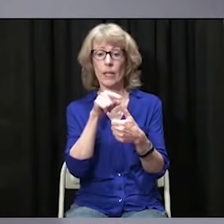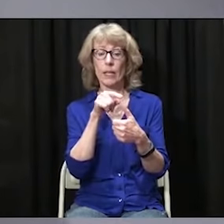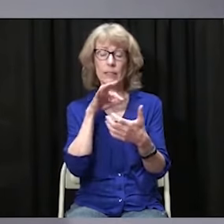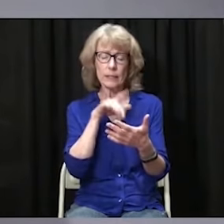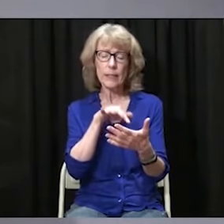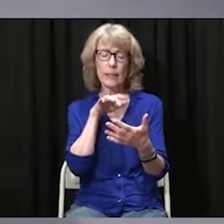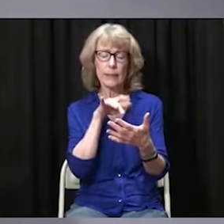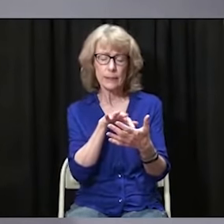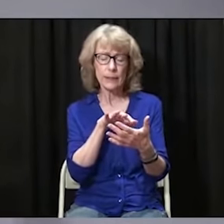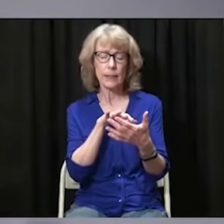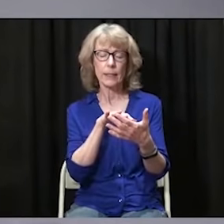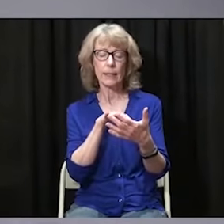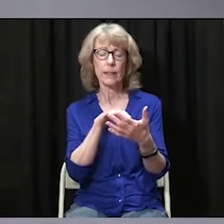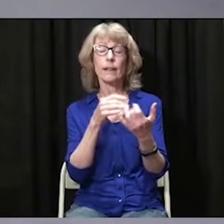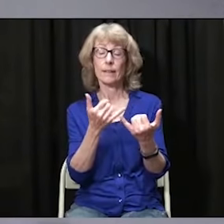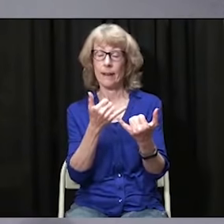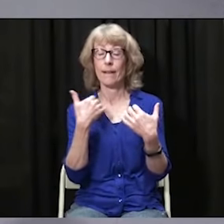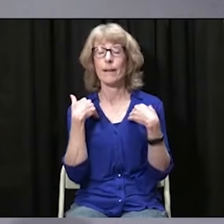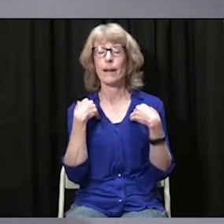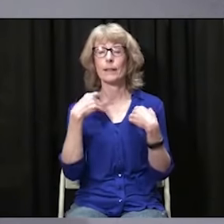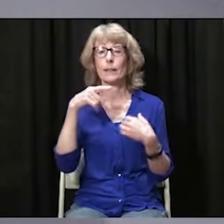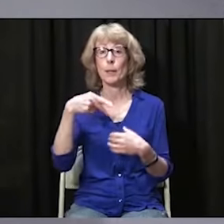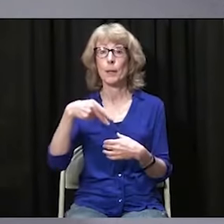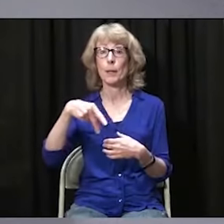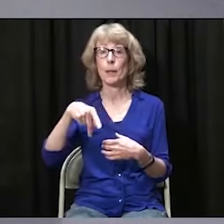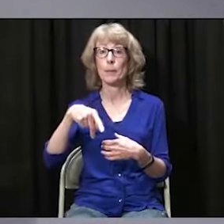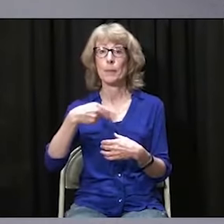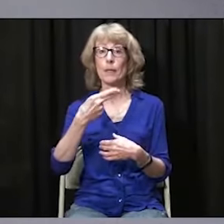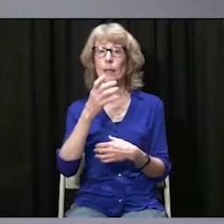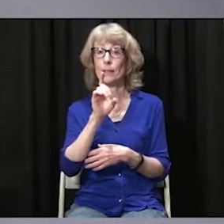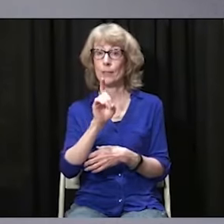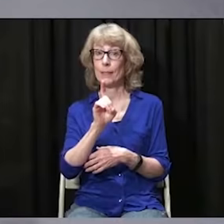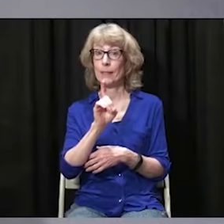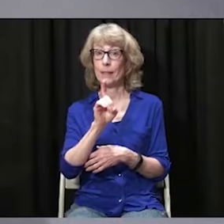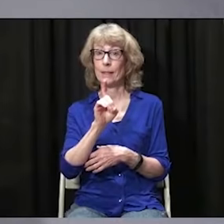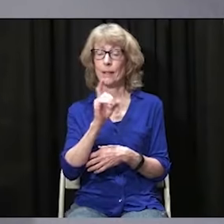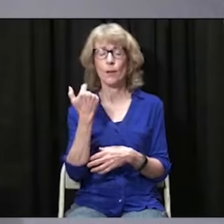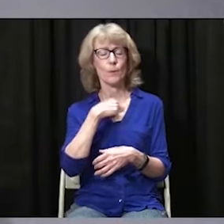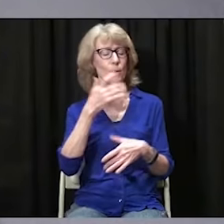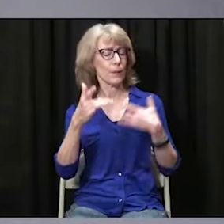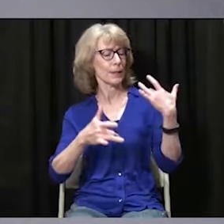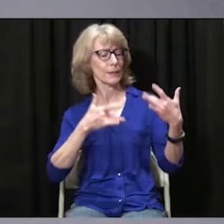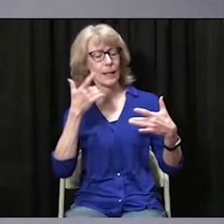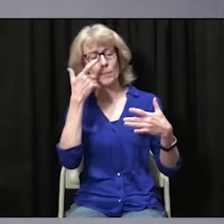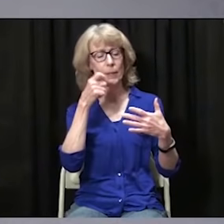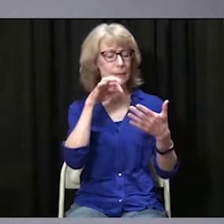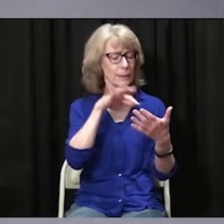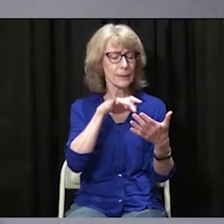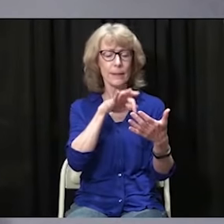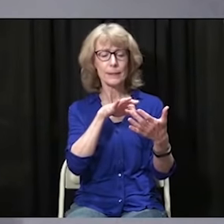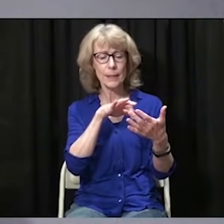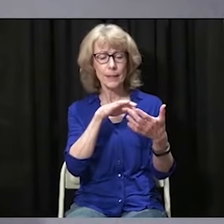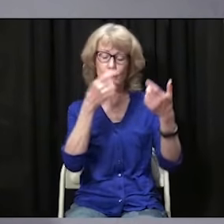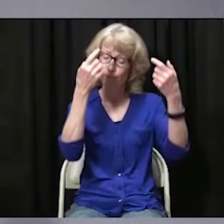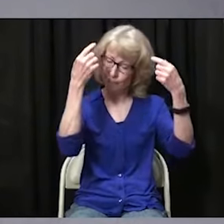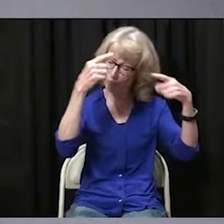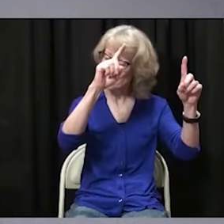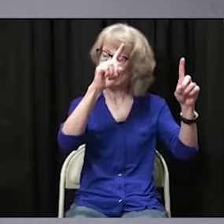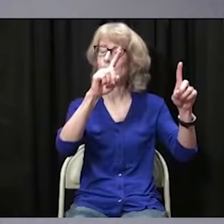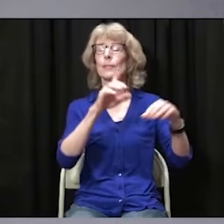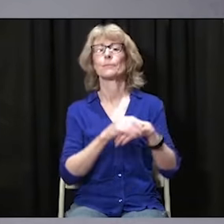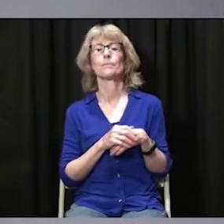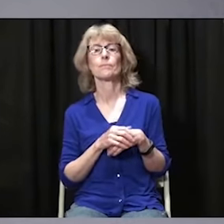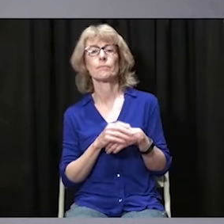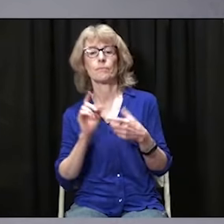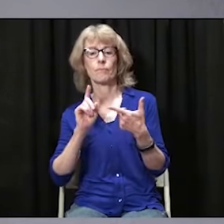job, and we were all so proud of him. Dr. Josh, we were all excited. Well, so I was really proud of Josh for doing that. I was also proud